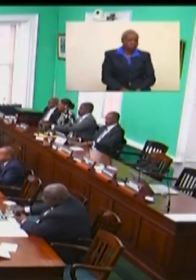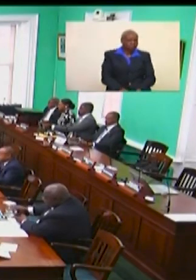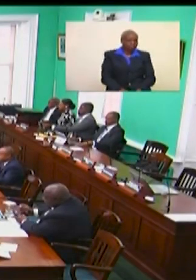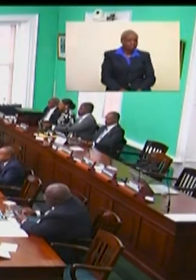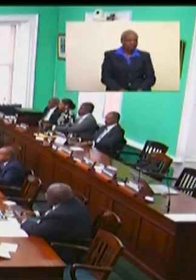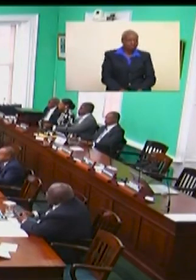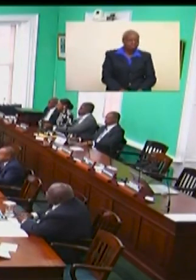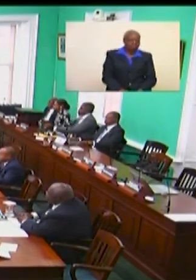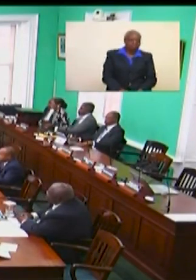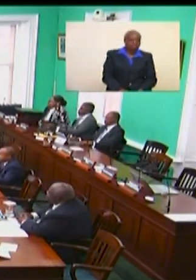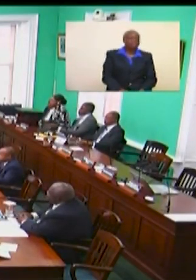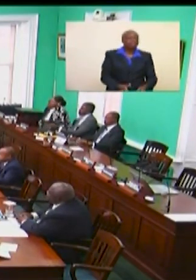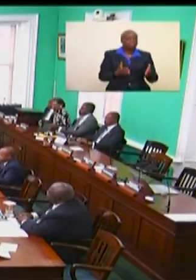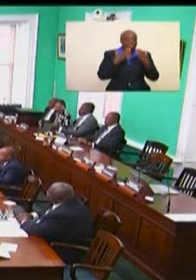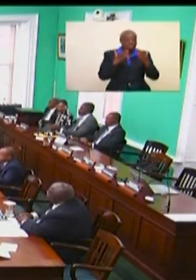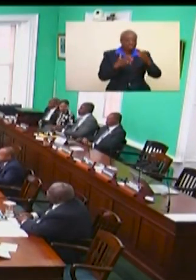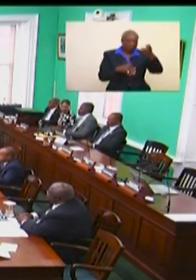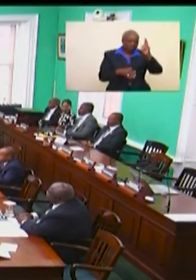Thank you, Honorable Member.